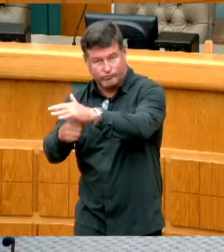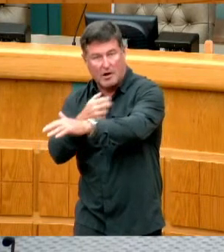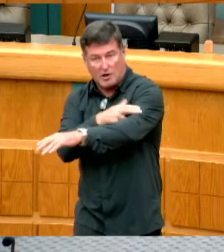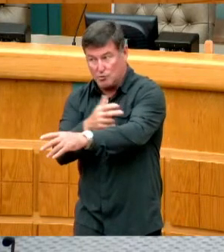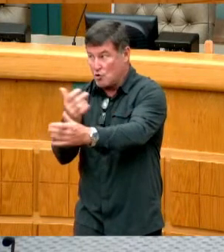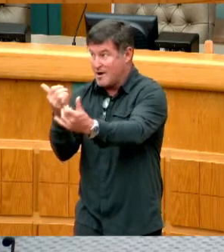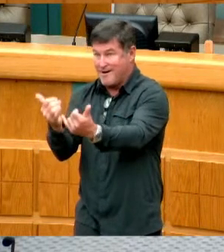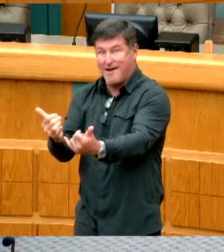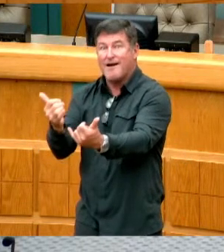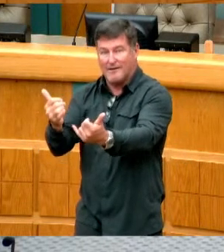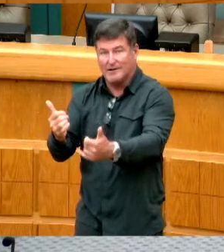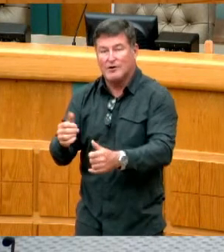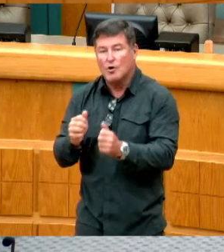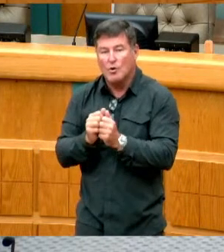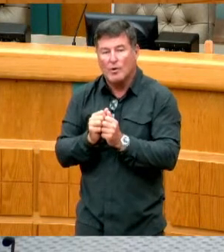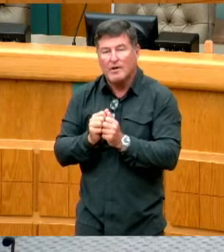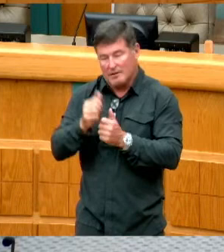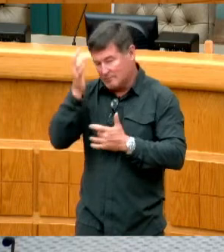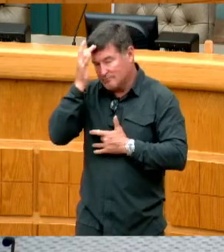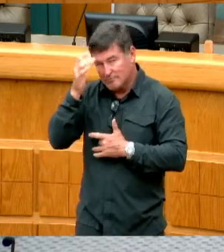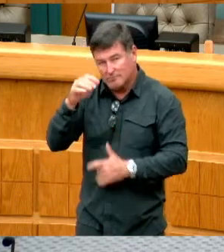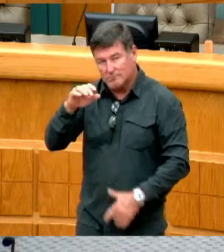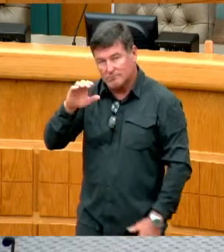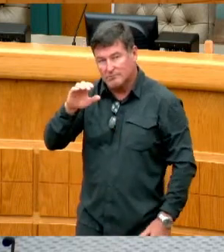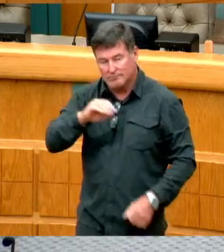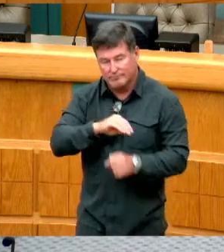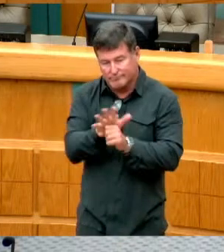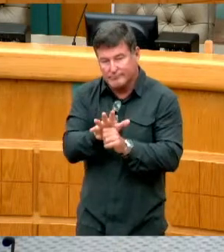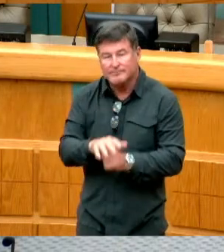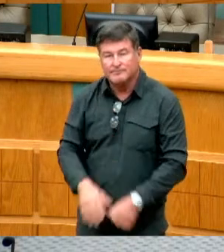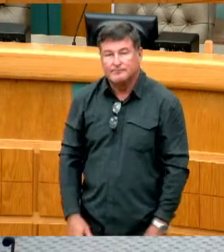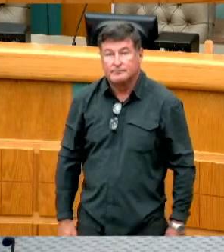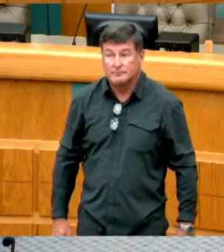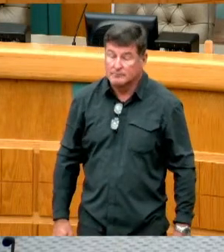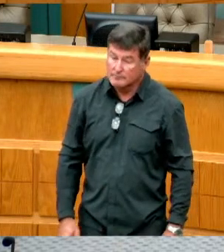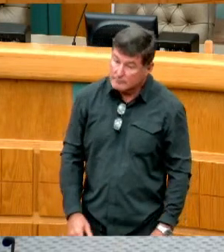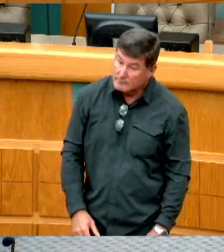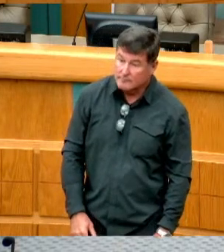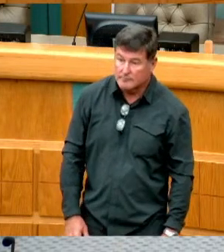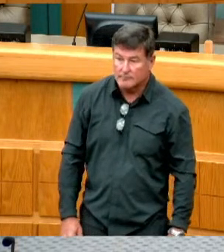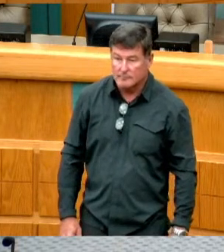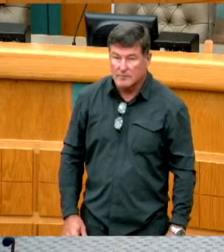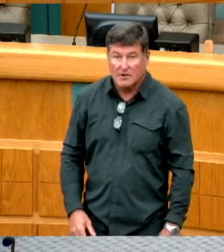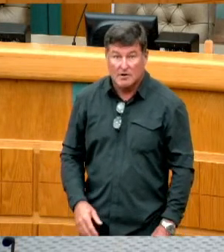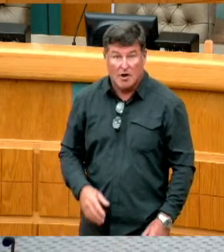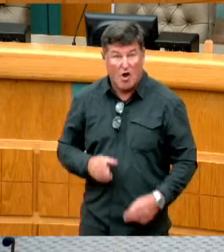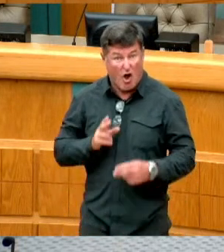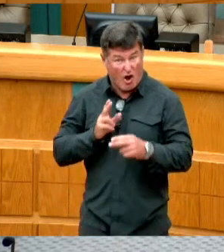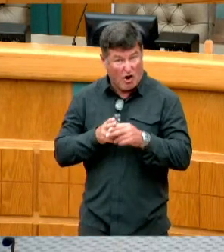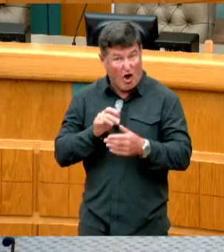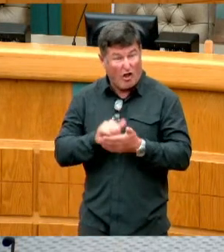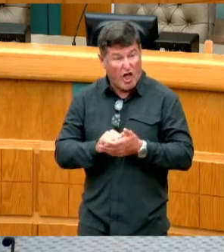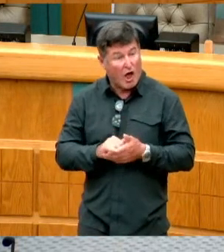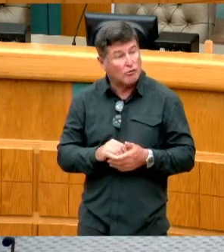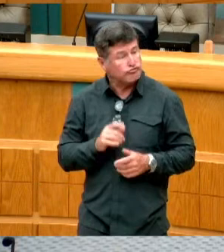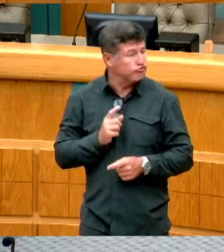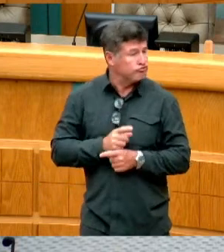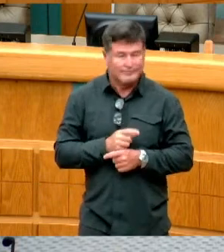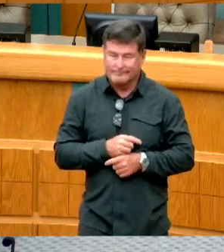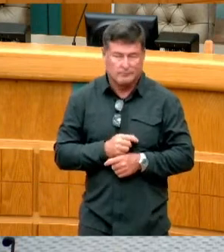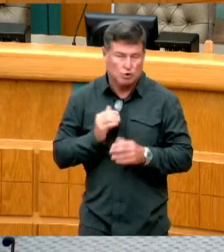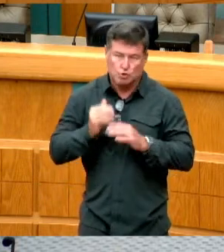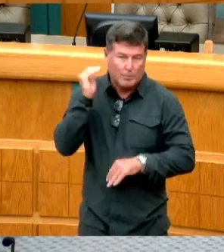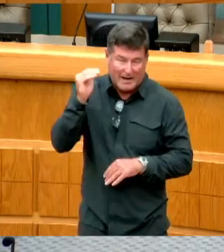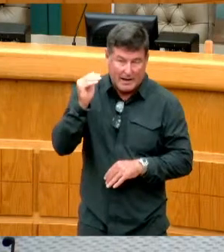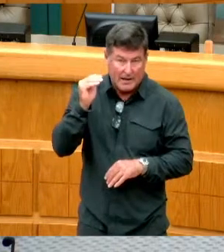in our hospitals with COVID-19. Unfortunately, you know, this is still too many. 130 used to be the